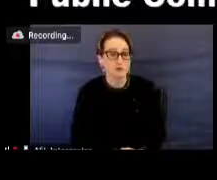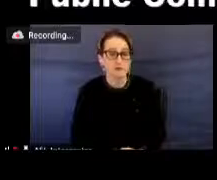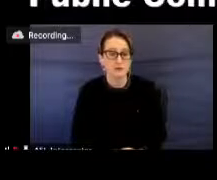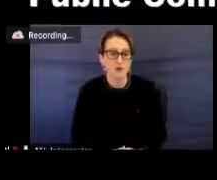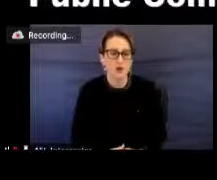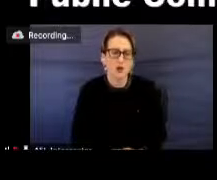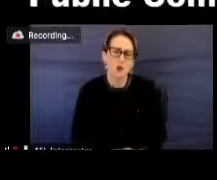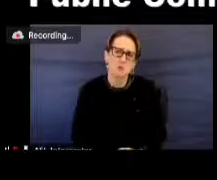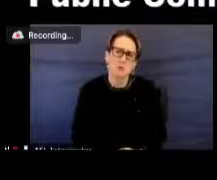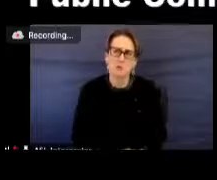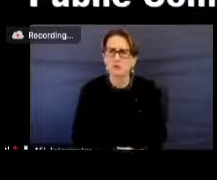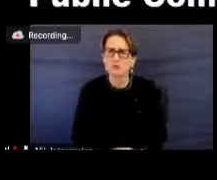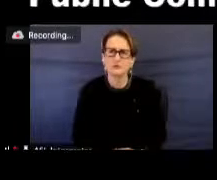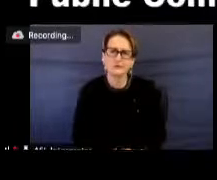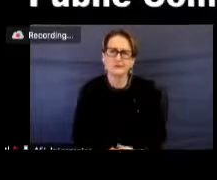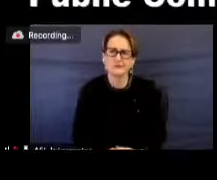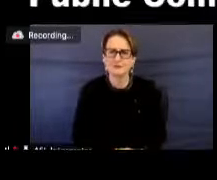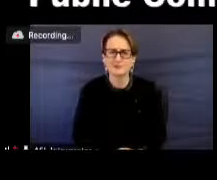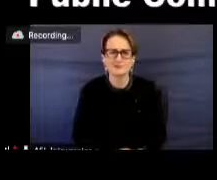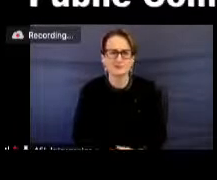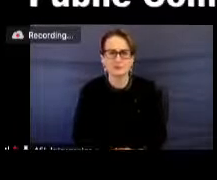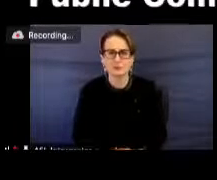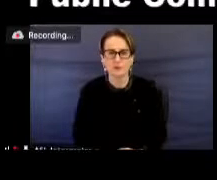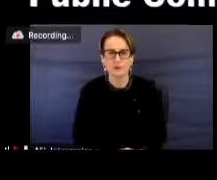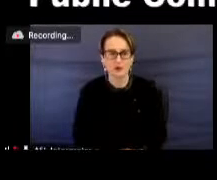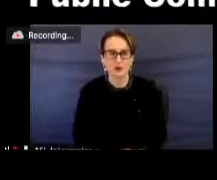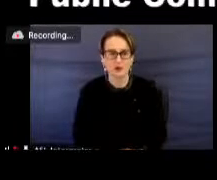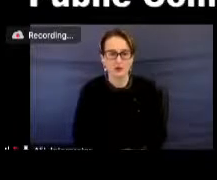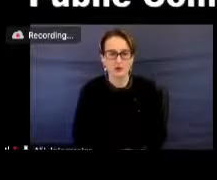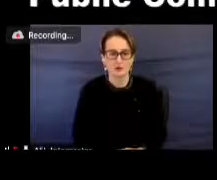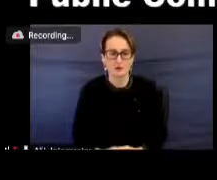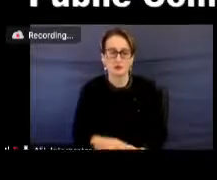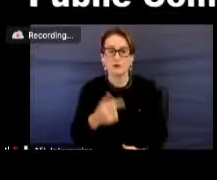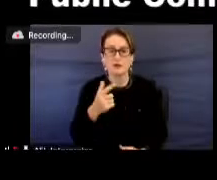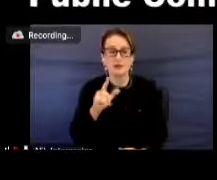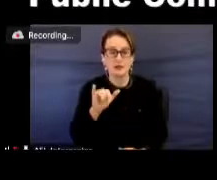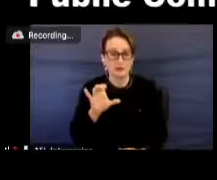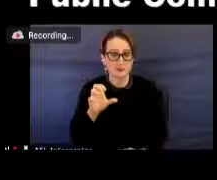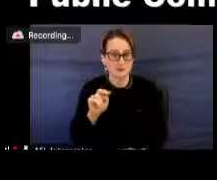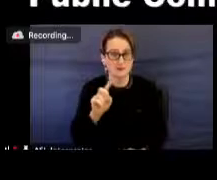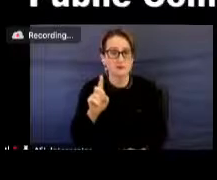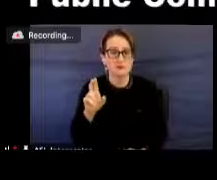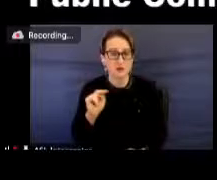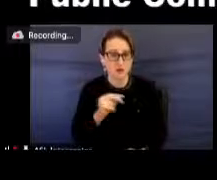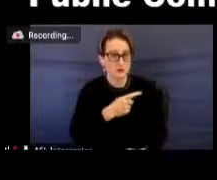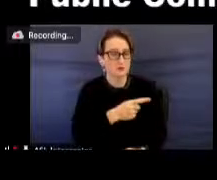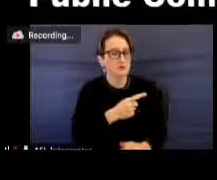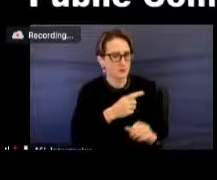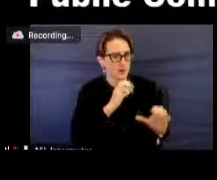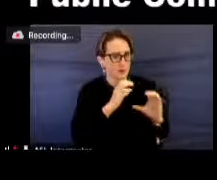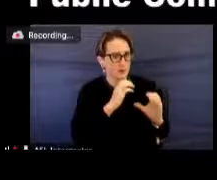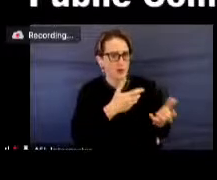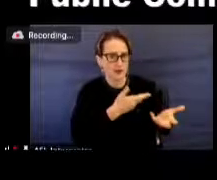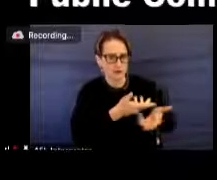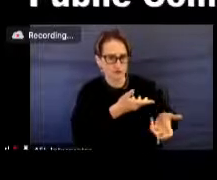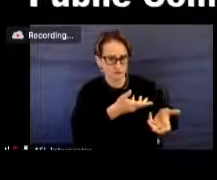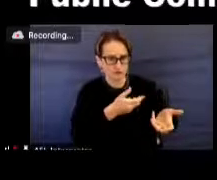No, I mean, I would say Gibson Dunn has been communicative as